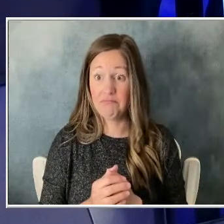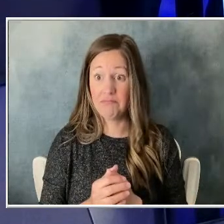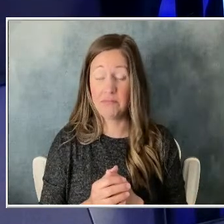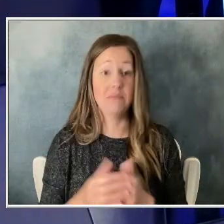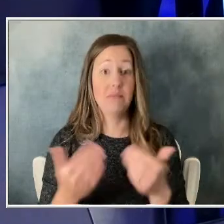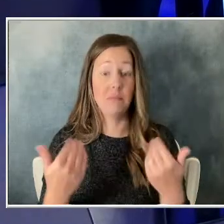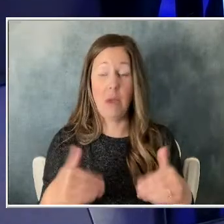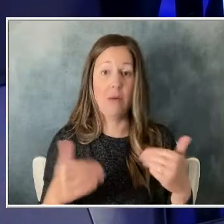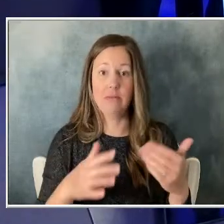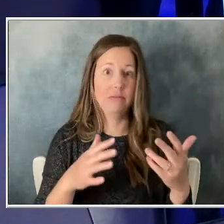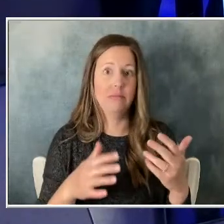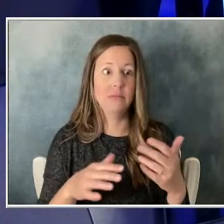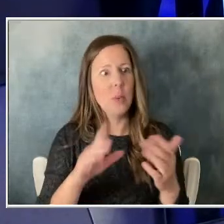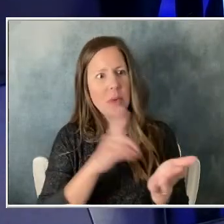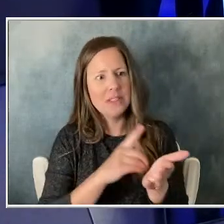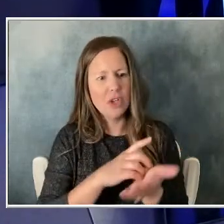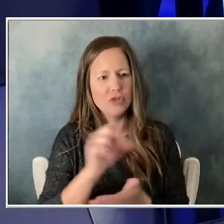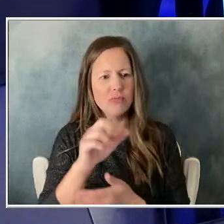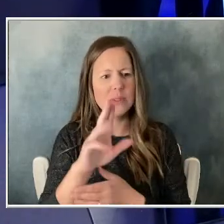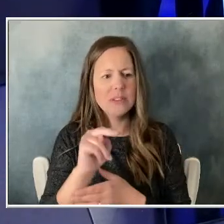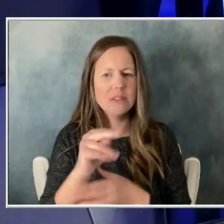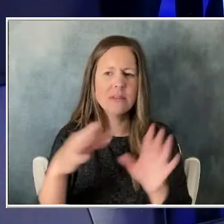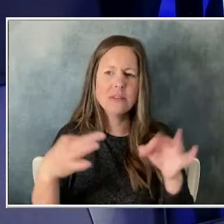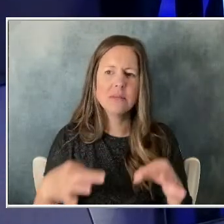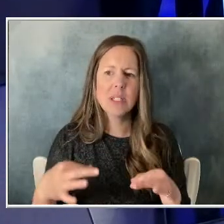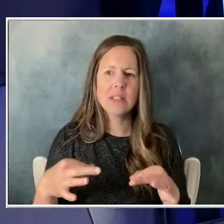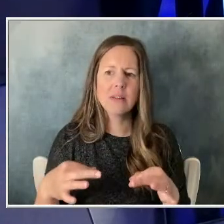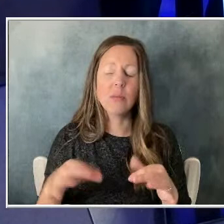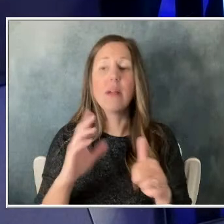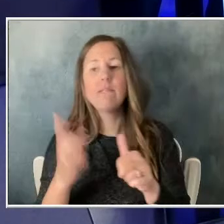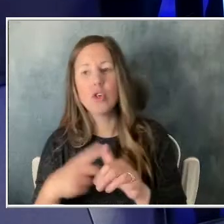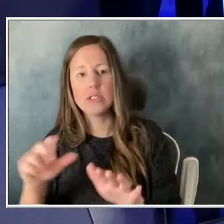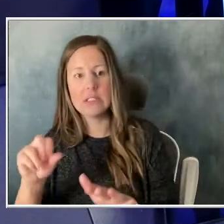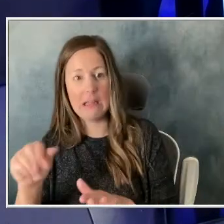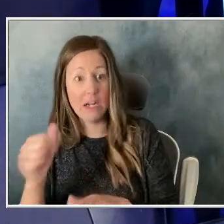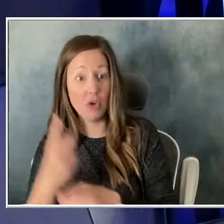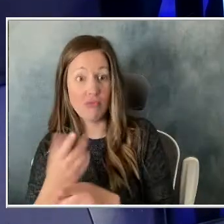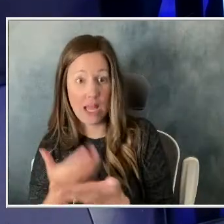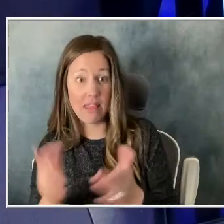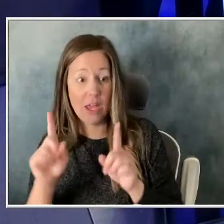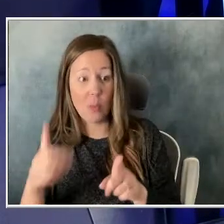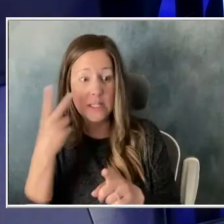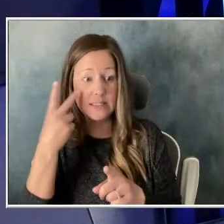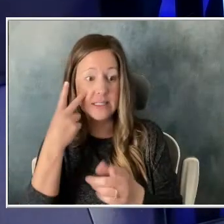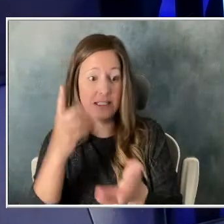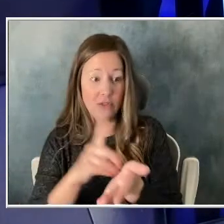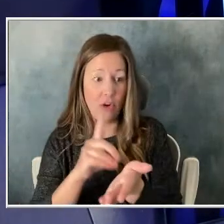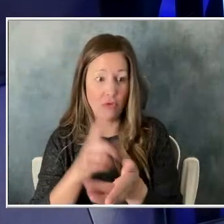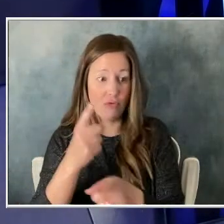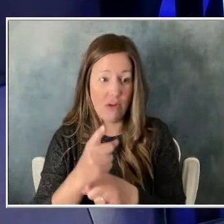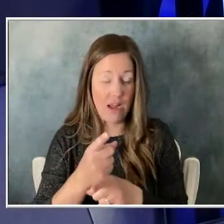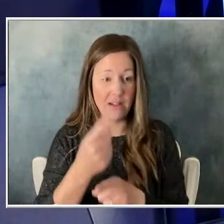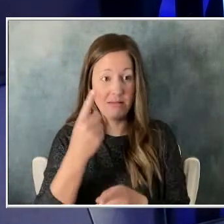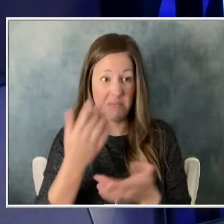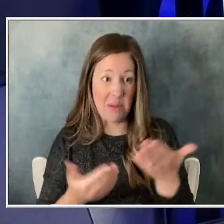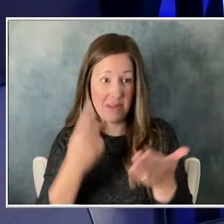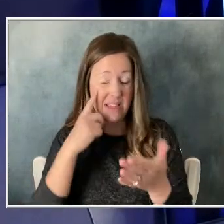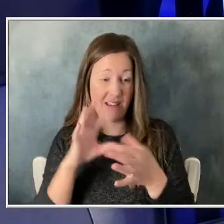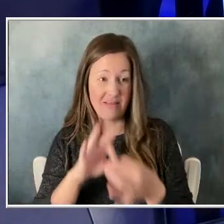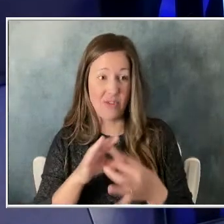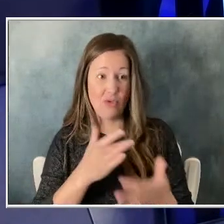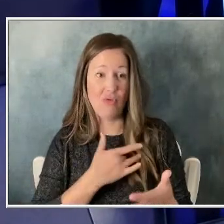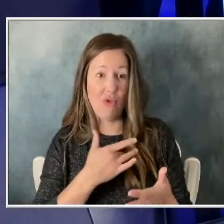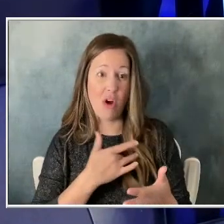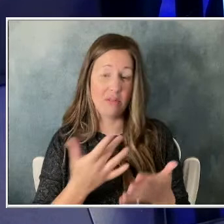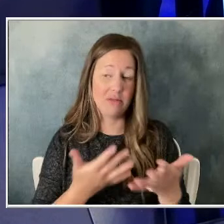Sun, tell us why, well, first of all, Anna did the right thing going to see a physician, thinking it might have been heart-related, heartburn-related, maybe